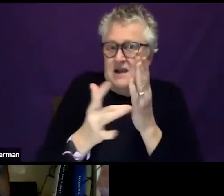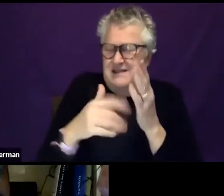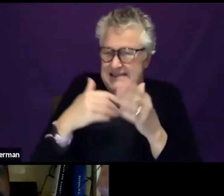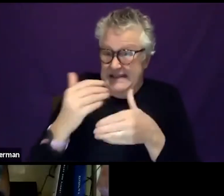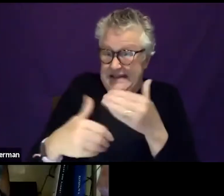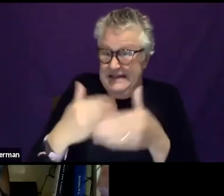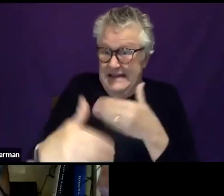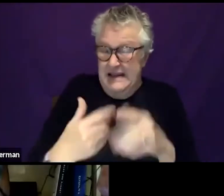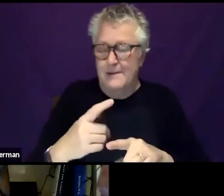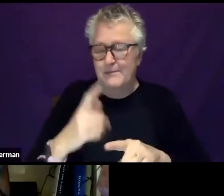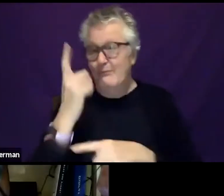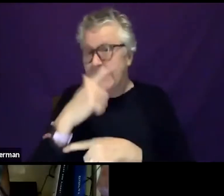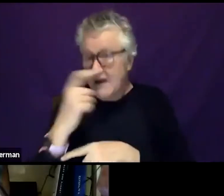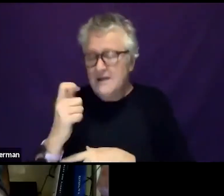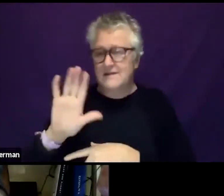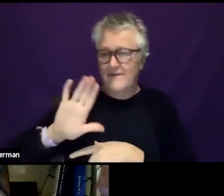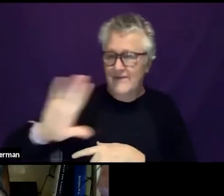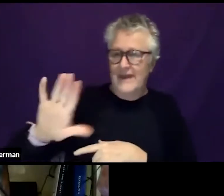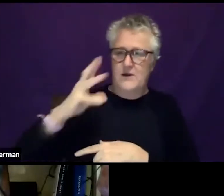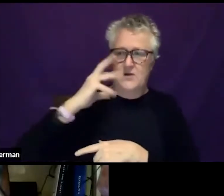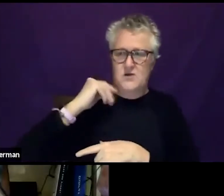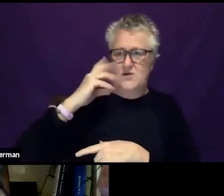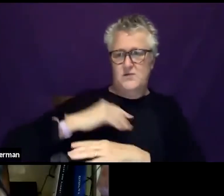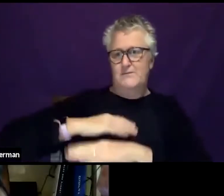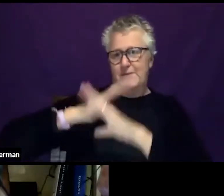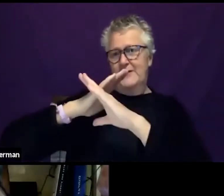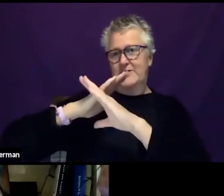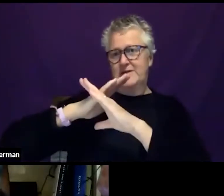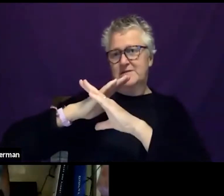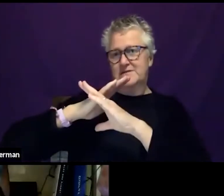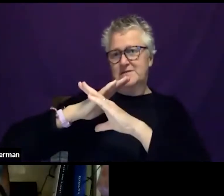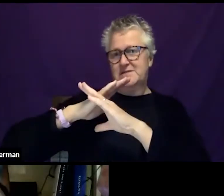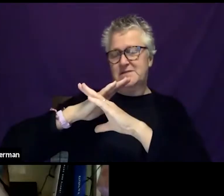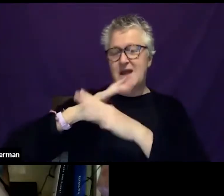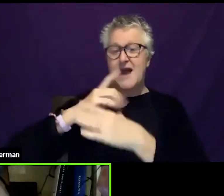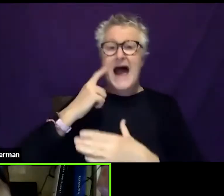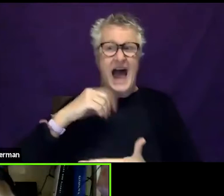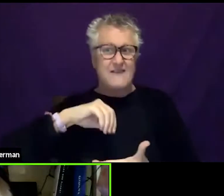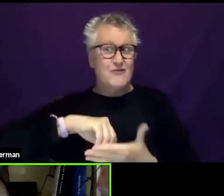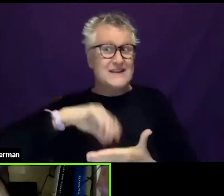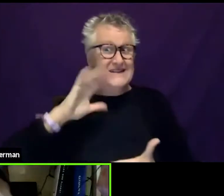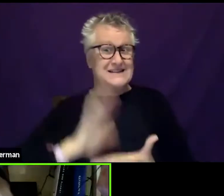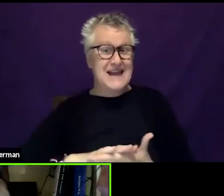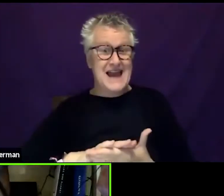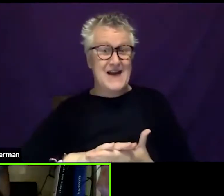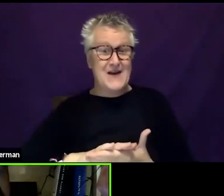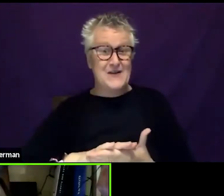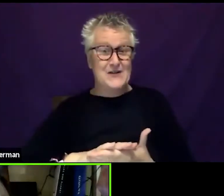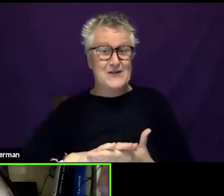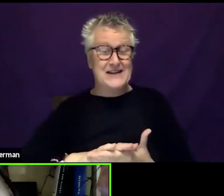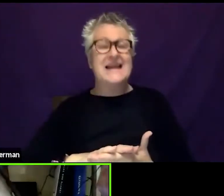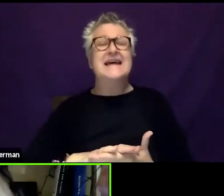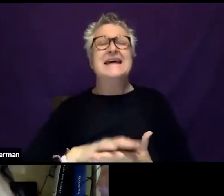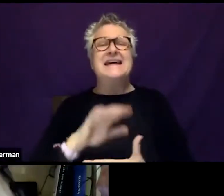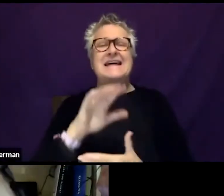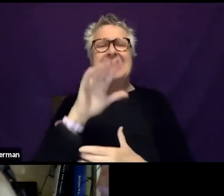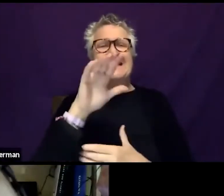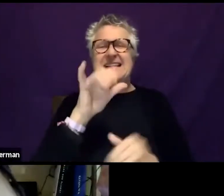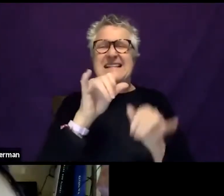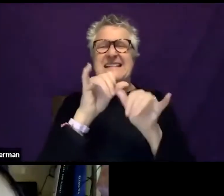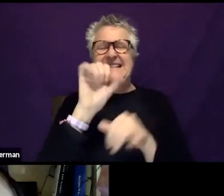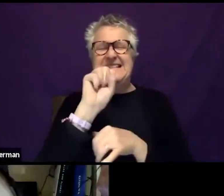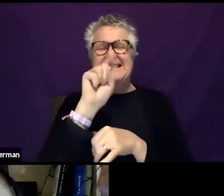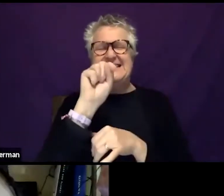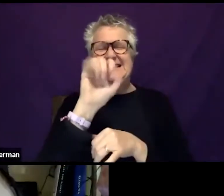a great thing. I've written it down there, staying in. So, staying in, it's a pun. It's a pun, staying in,